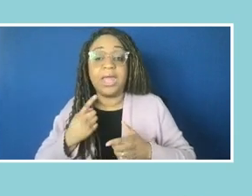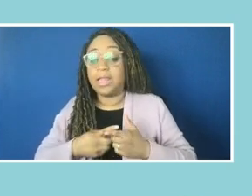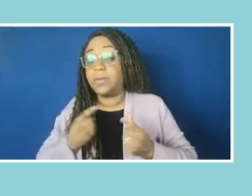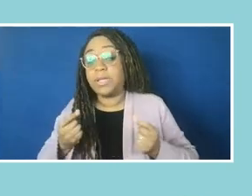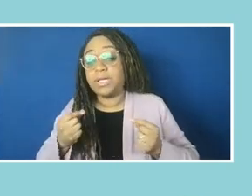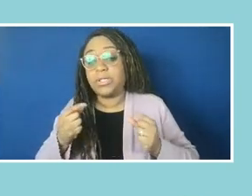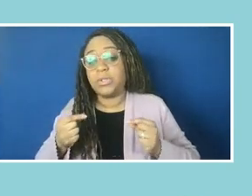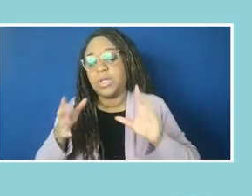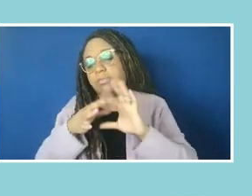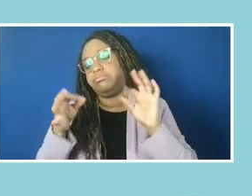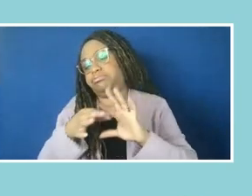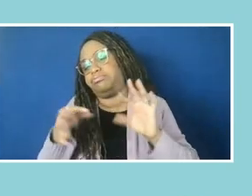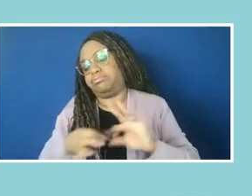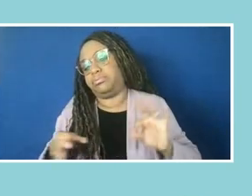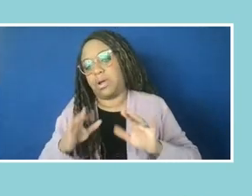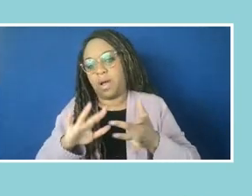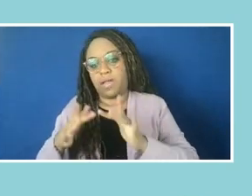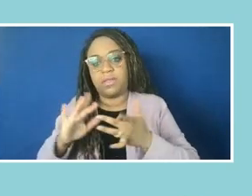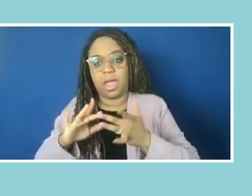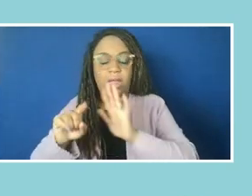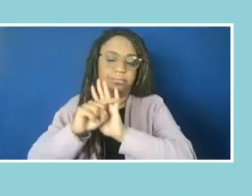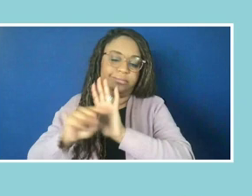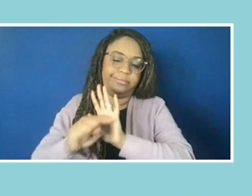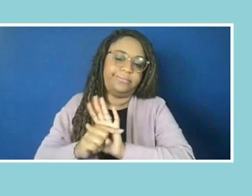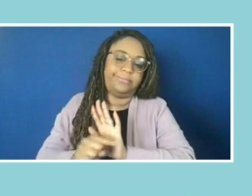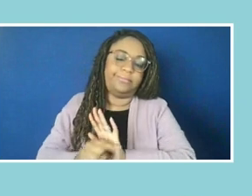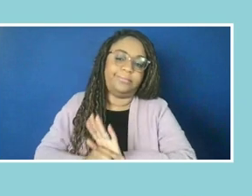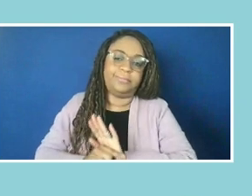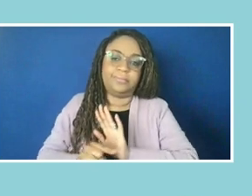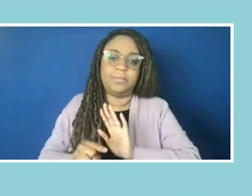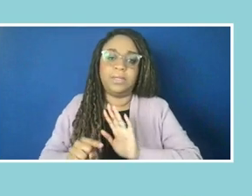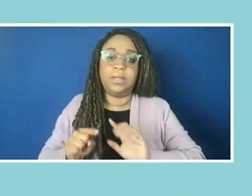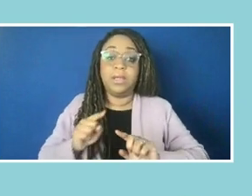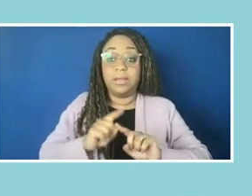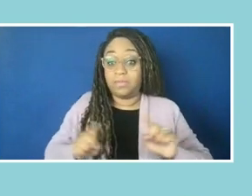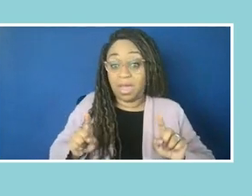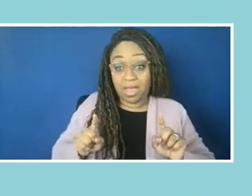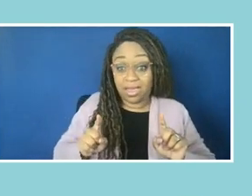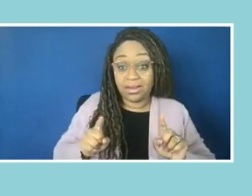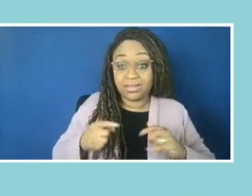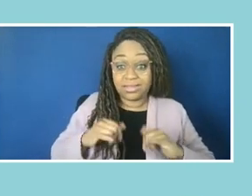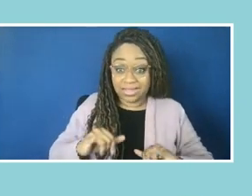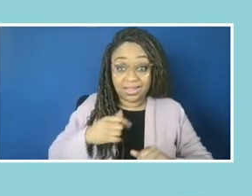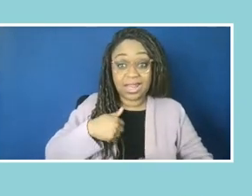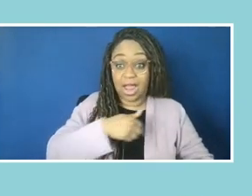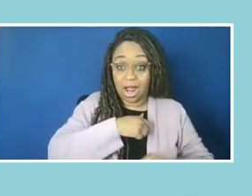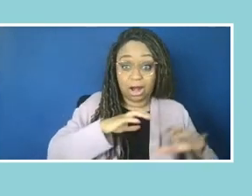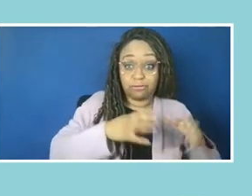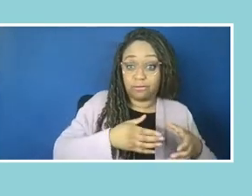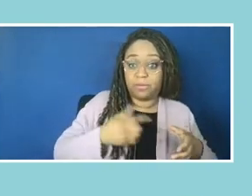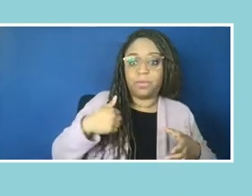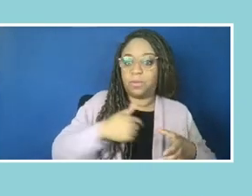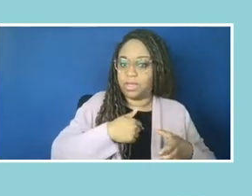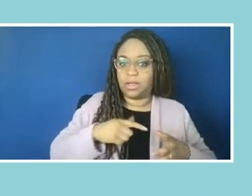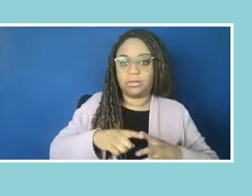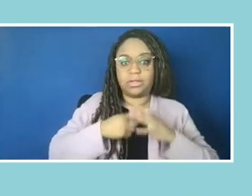we have seen. And once again, we started deplatforming all of these individuals. All of a sudden, QAnon is